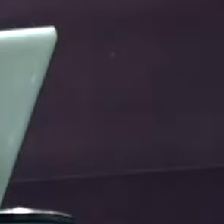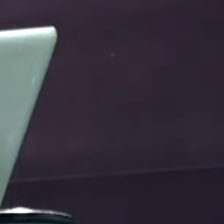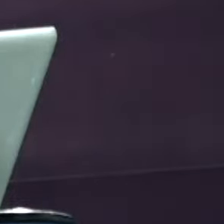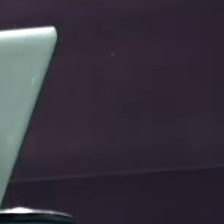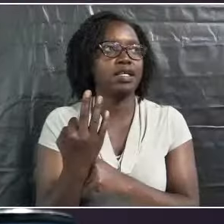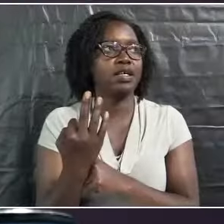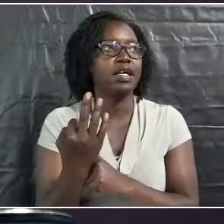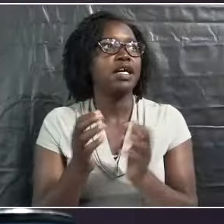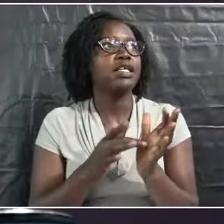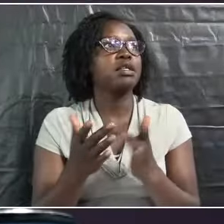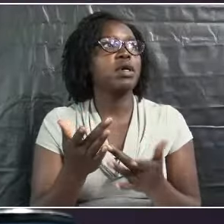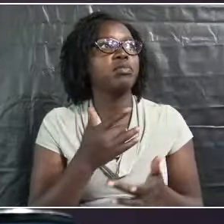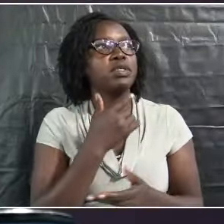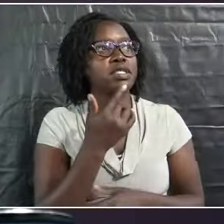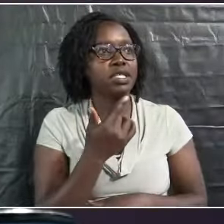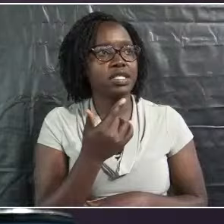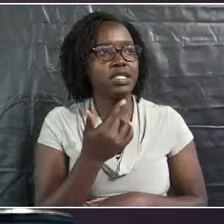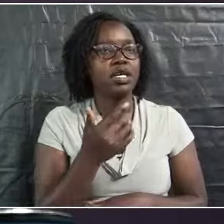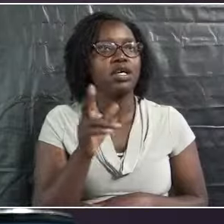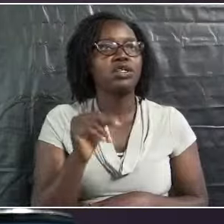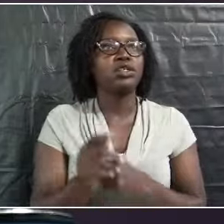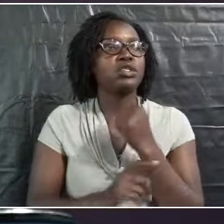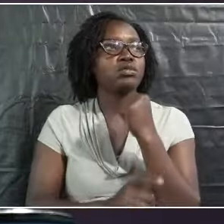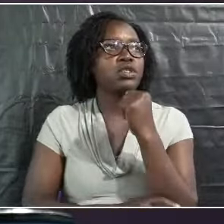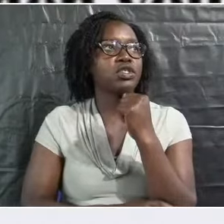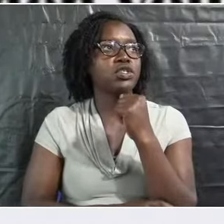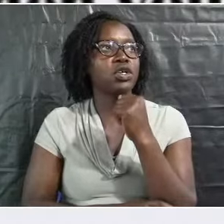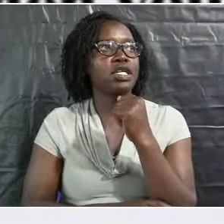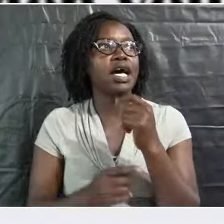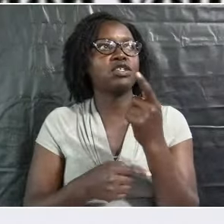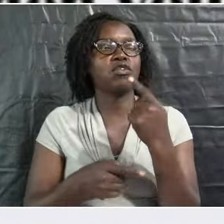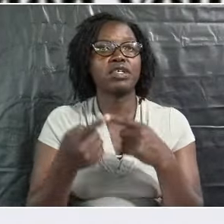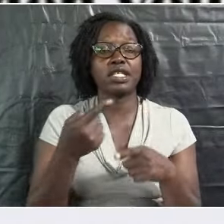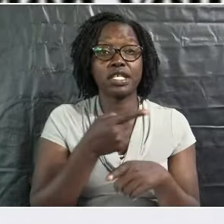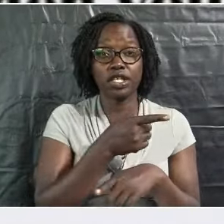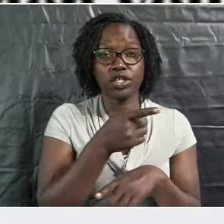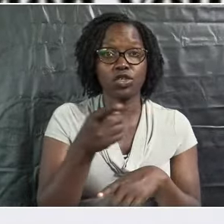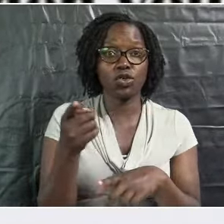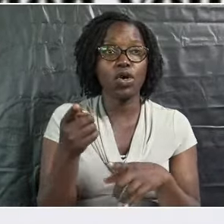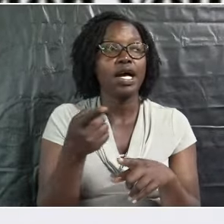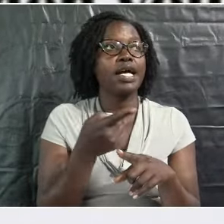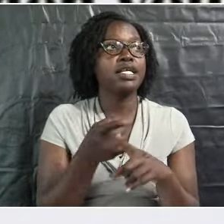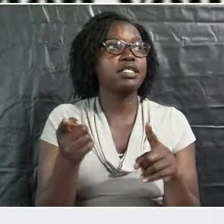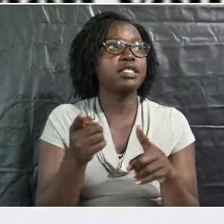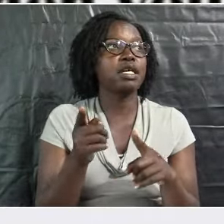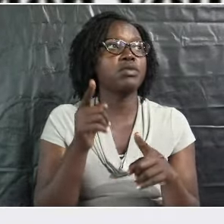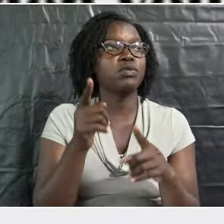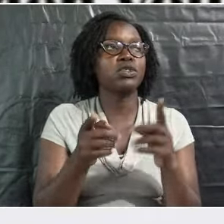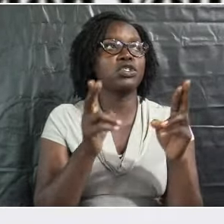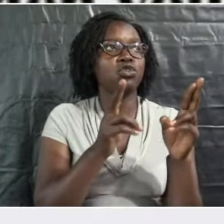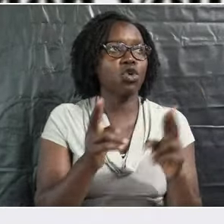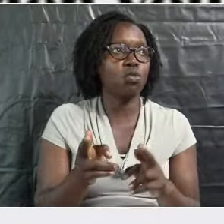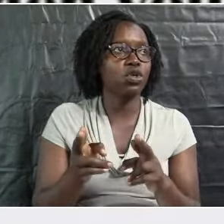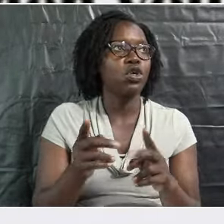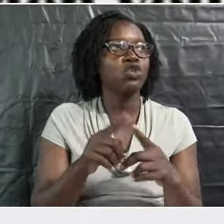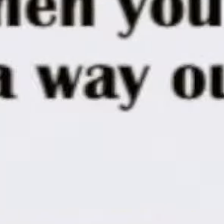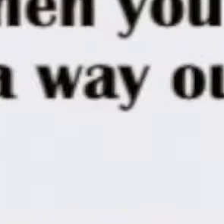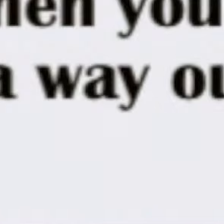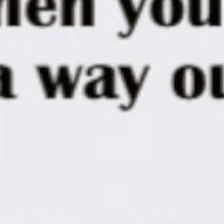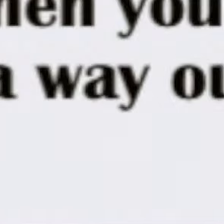1 Corinthians 10:13. The Bible says, no temptation has overtaken you except what is common